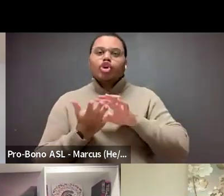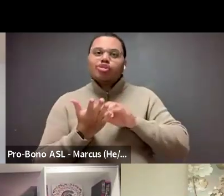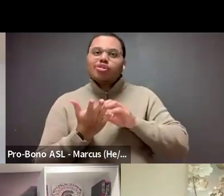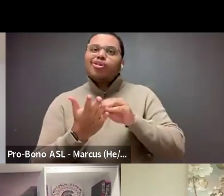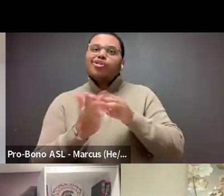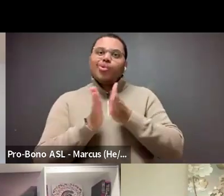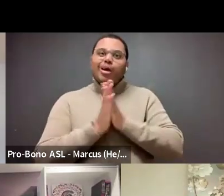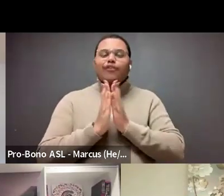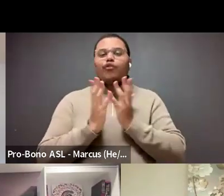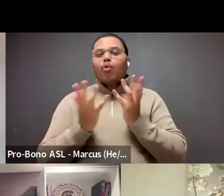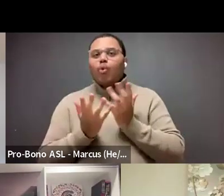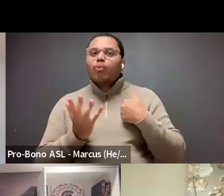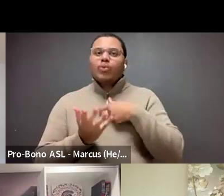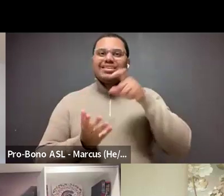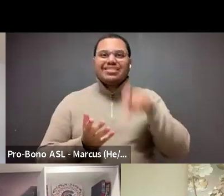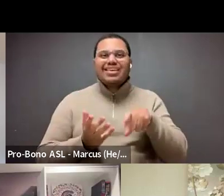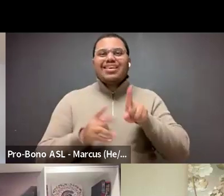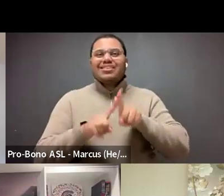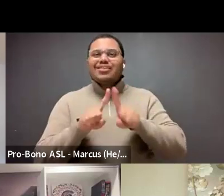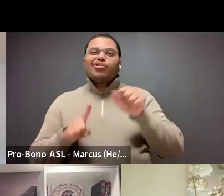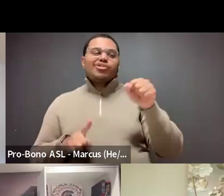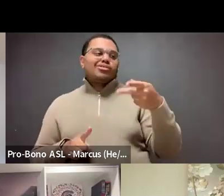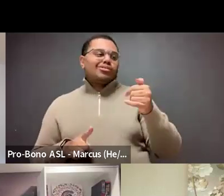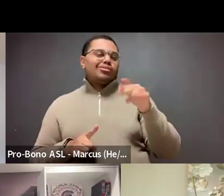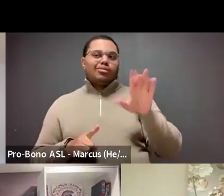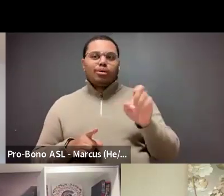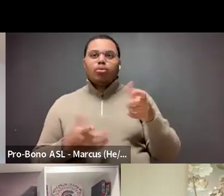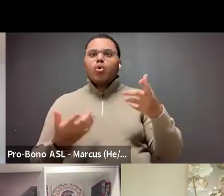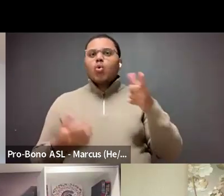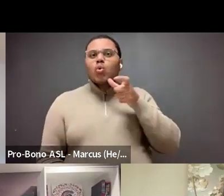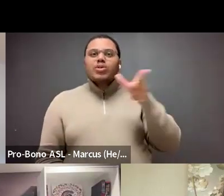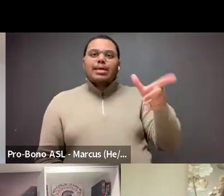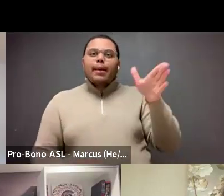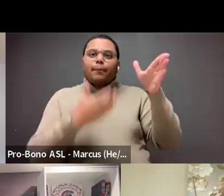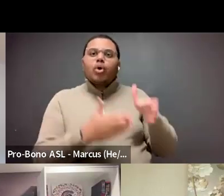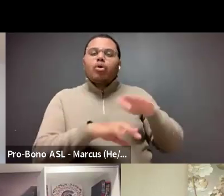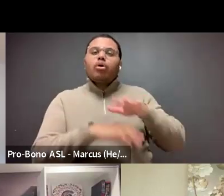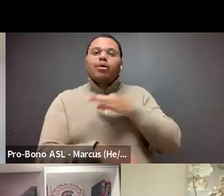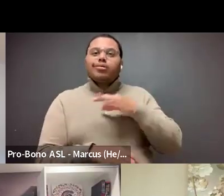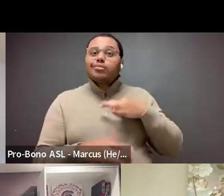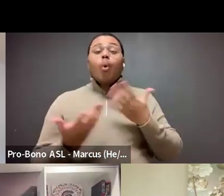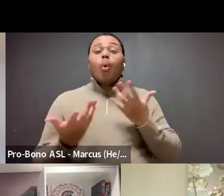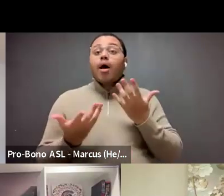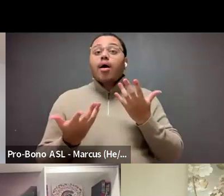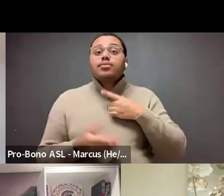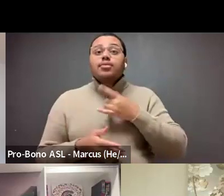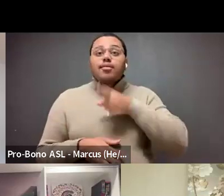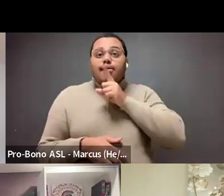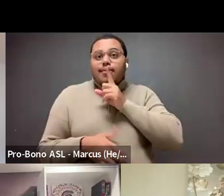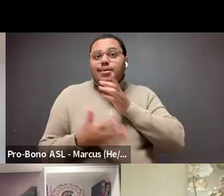need in spaces. Like, who is the person on staff that you can go to? What is the anonymous way you can ask for something that you need?